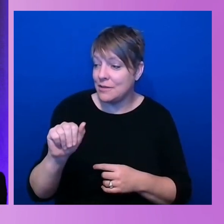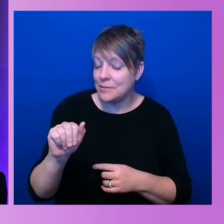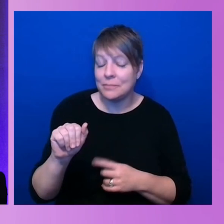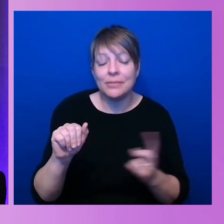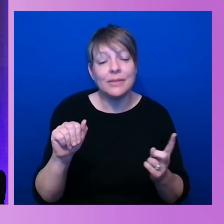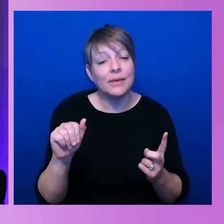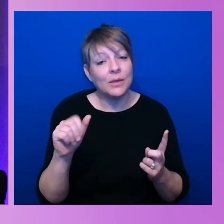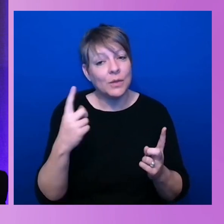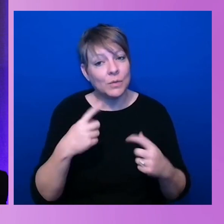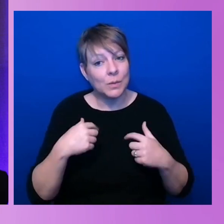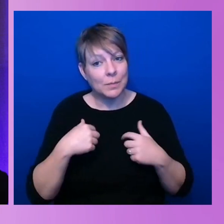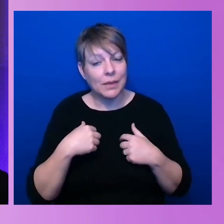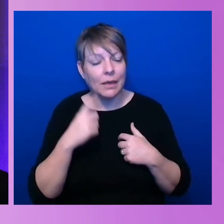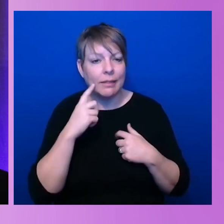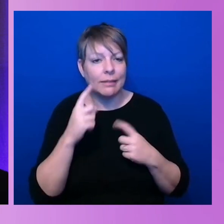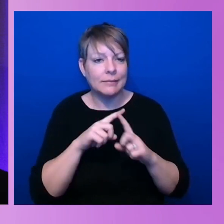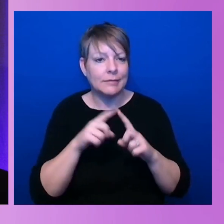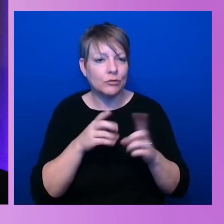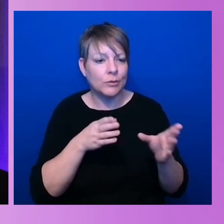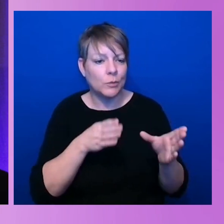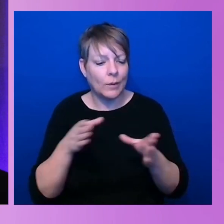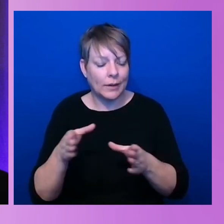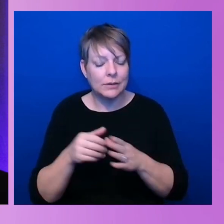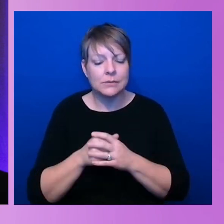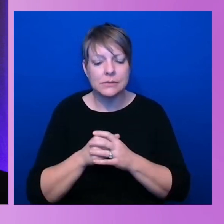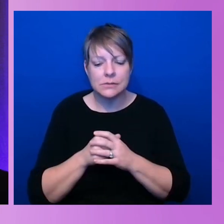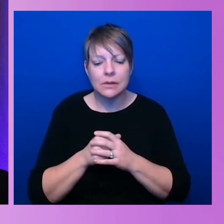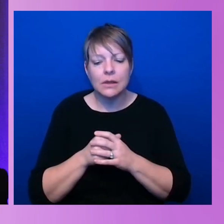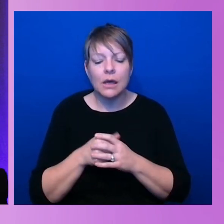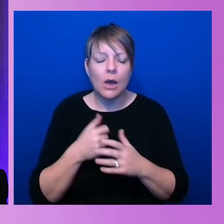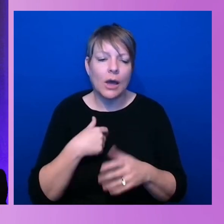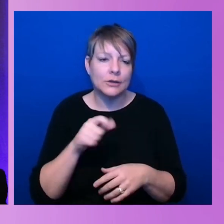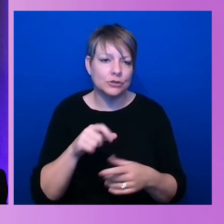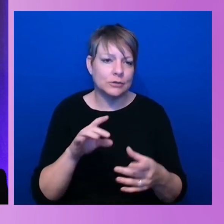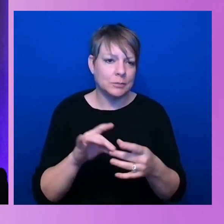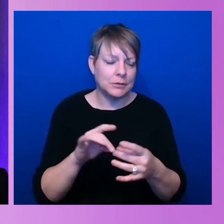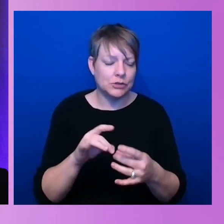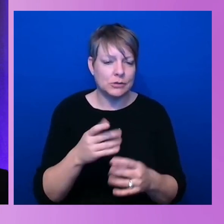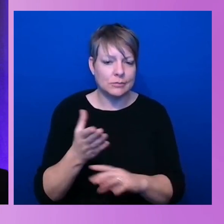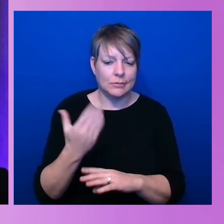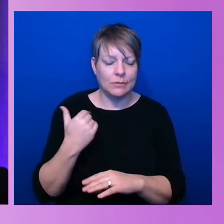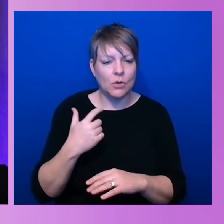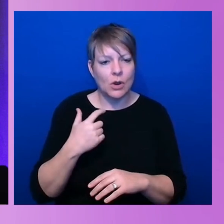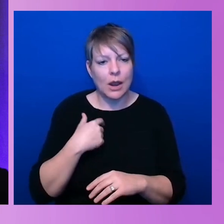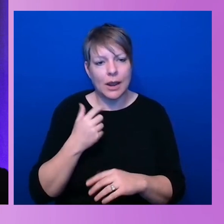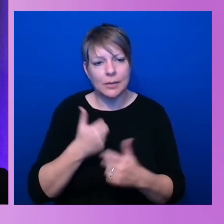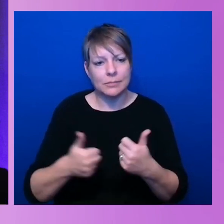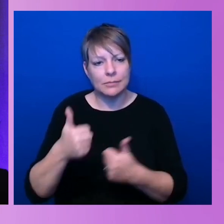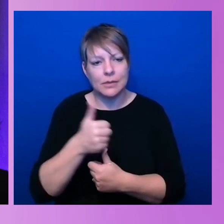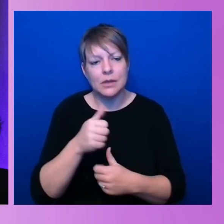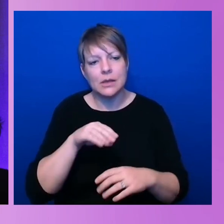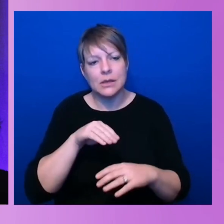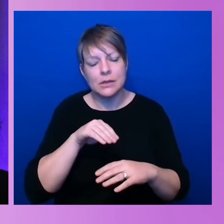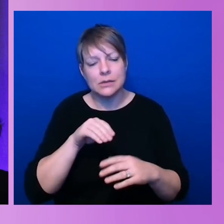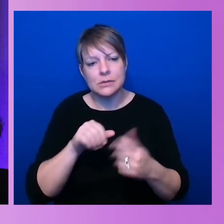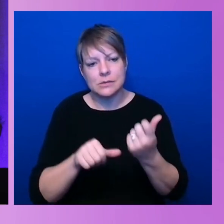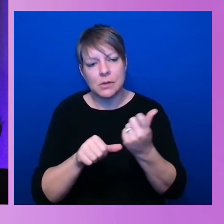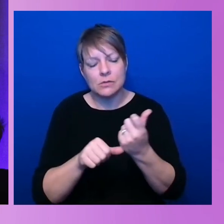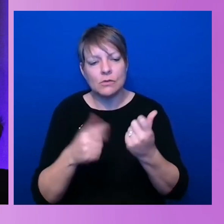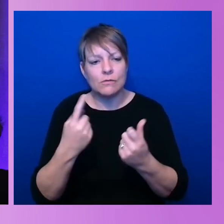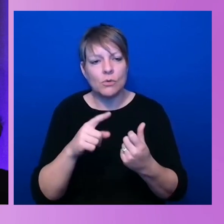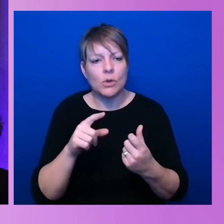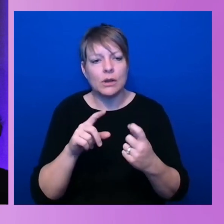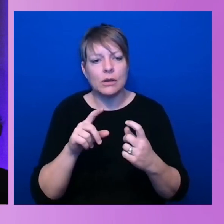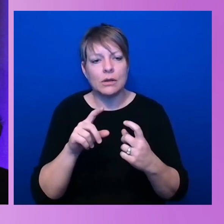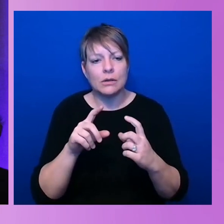about it in a couple different ways. One, I should have mentioned in my earlier intro, I'm also the executive sponsor for diversity and inclusion in our division